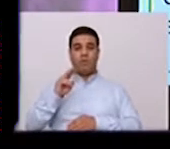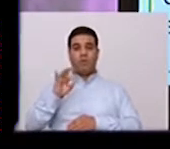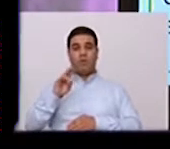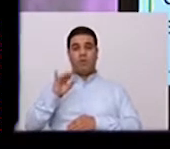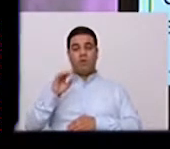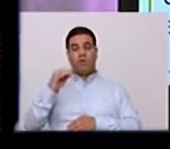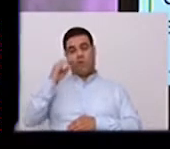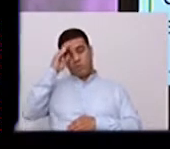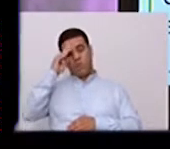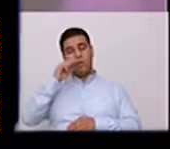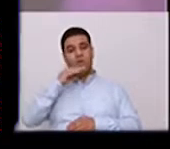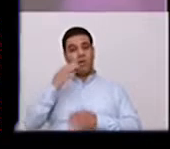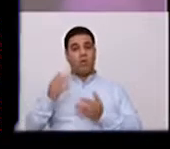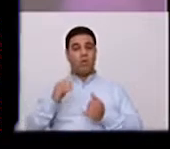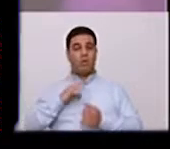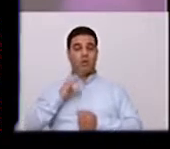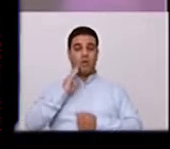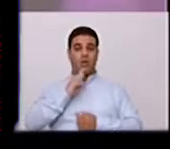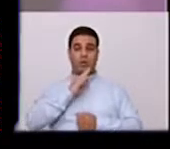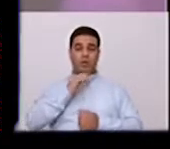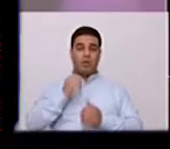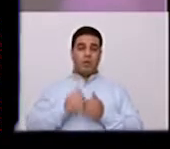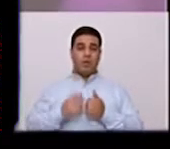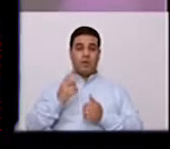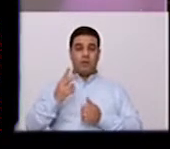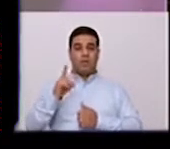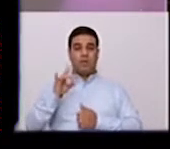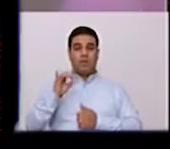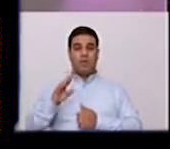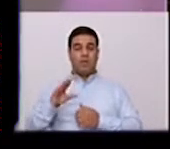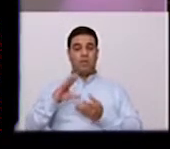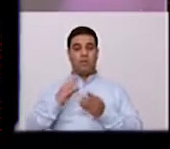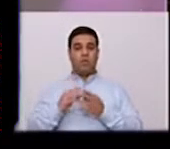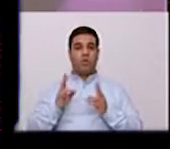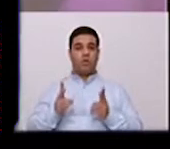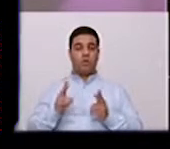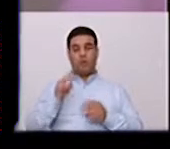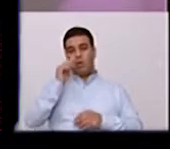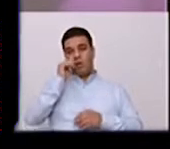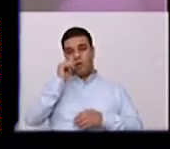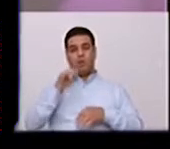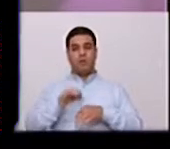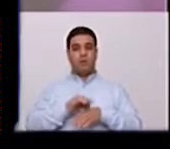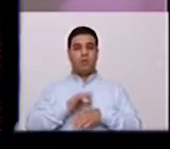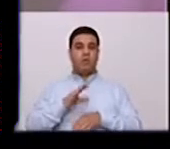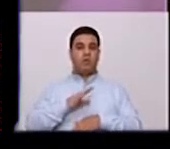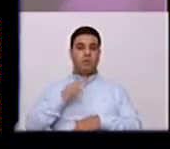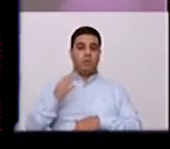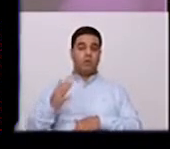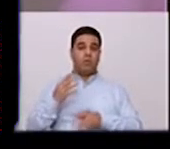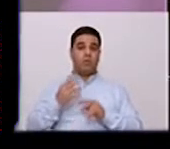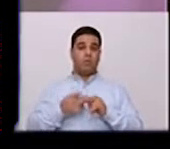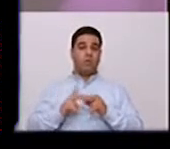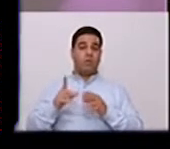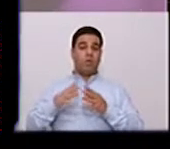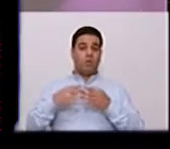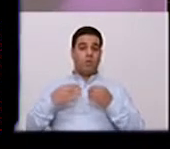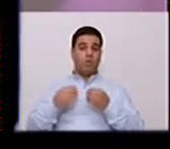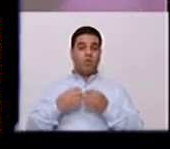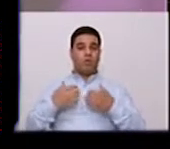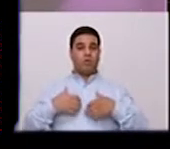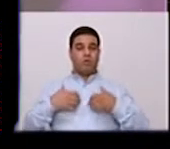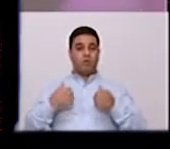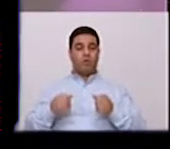polidaktiliyani otasidan olgan ayol har ikki belgi bo'yicha normal erkakka turmushga chiqqan. Bu oilada